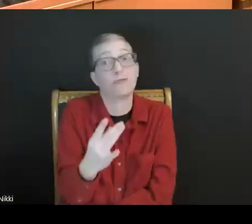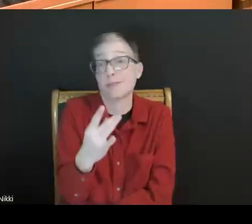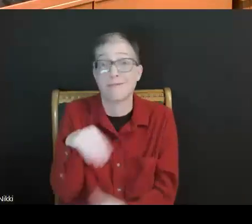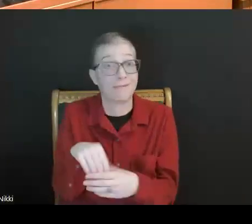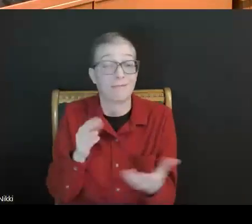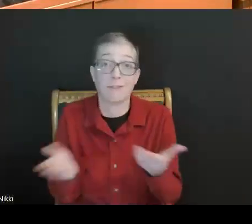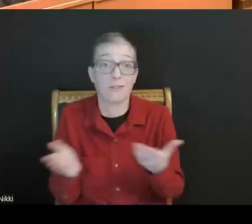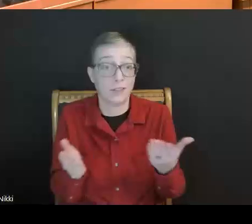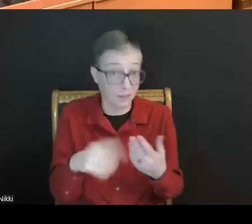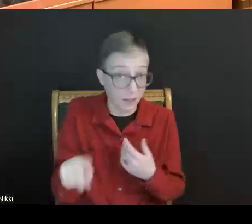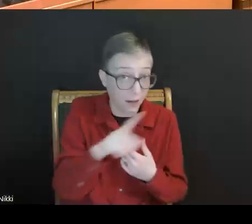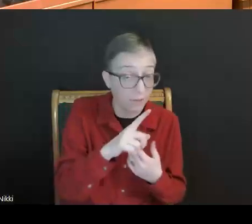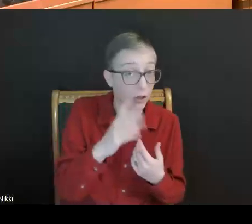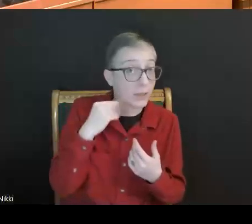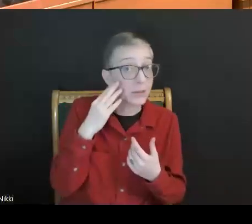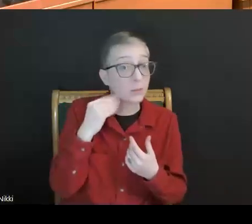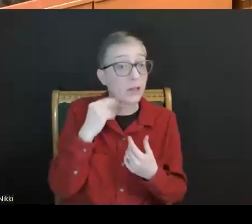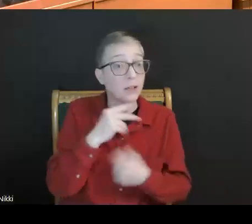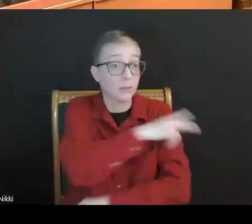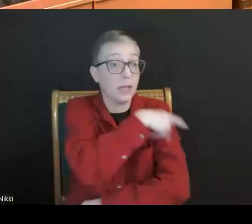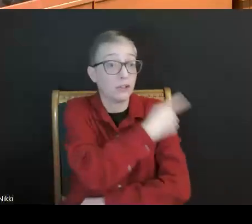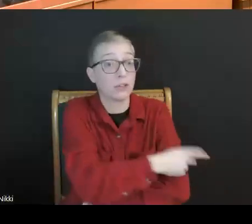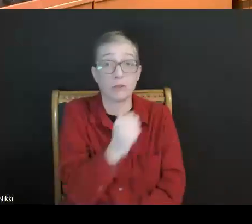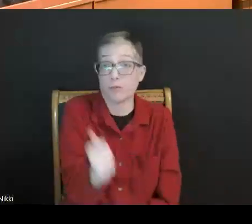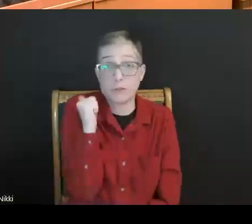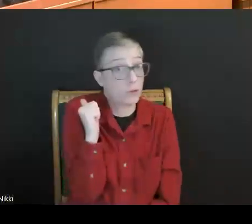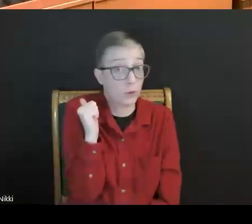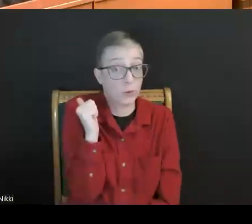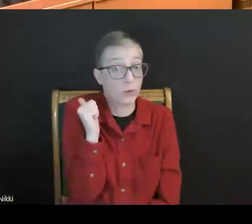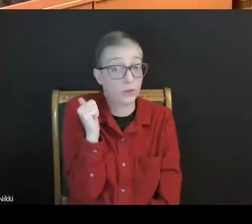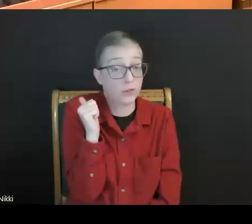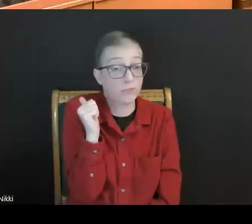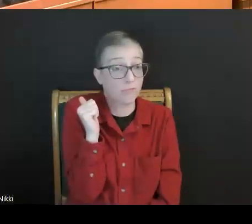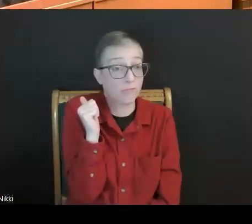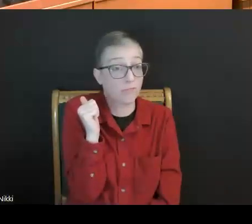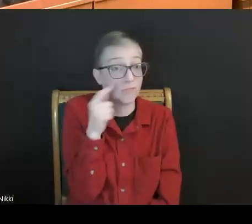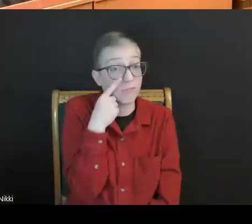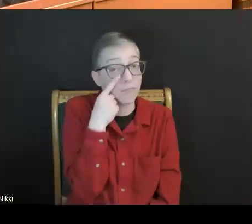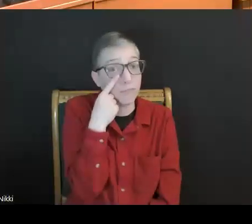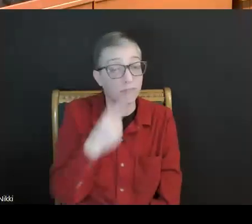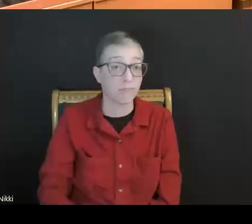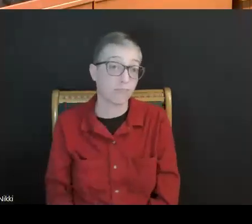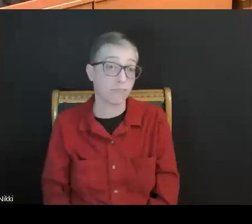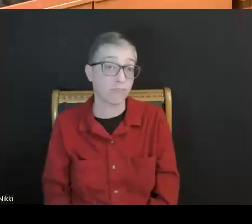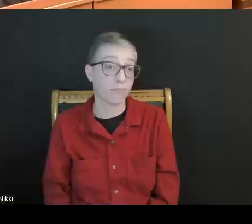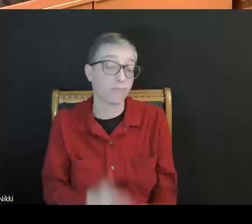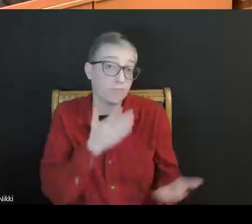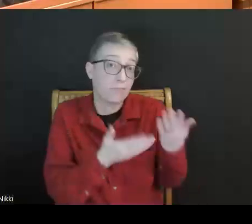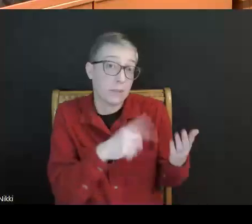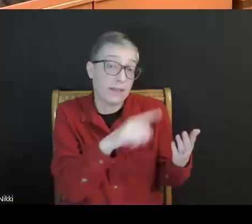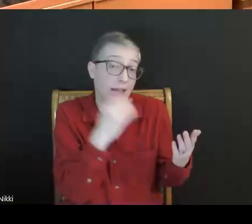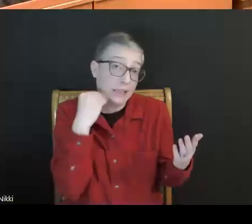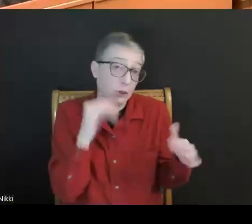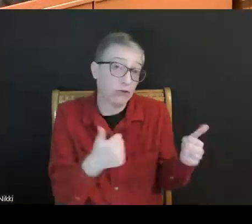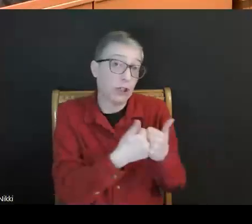that where people have refused your encounters, often because people are referred to you? Maybe they've been challenged to get services, and how have